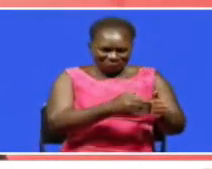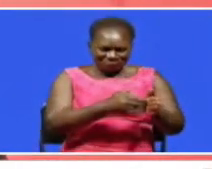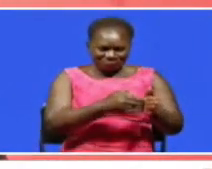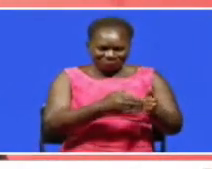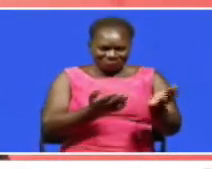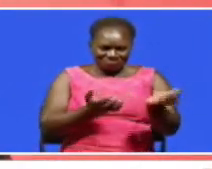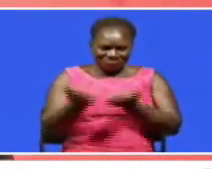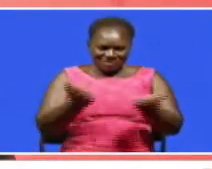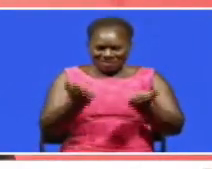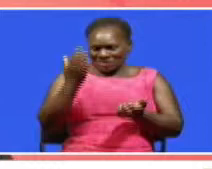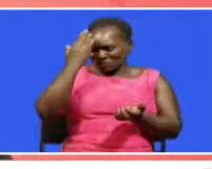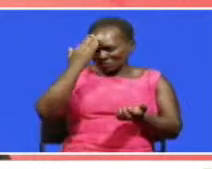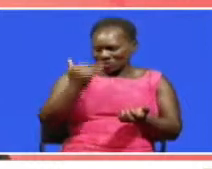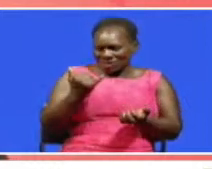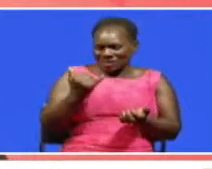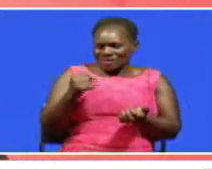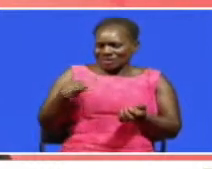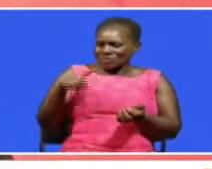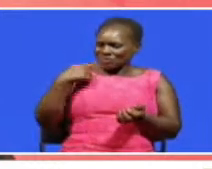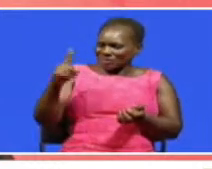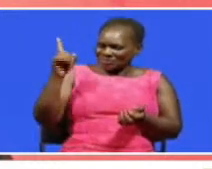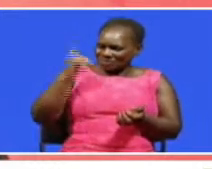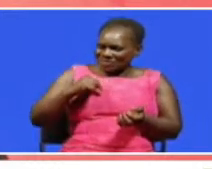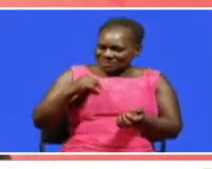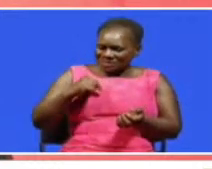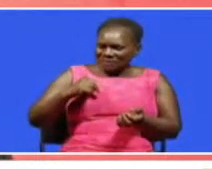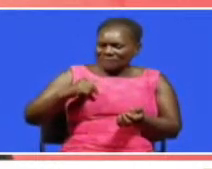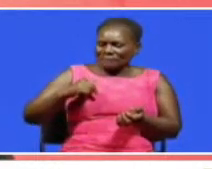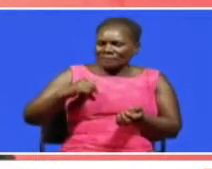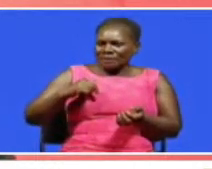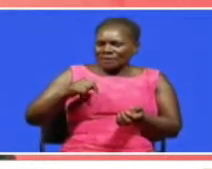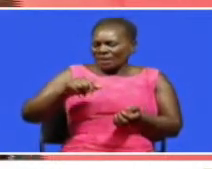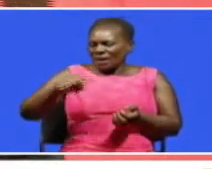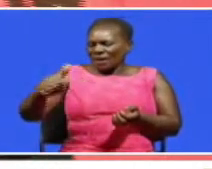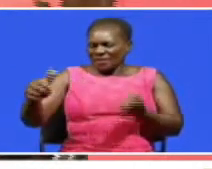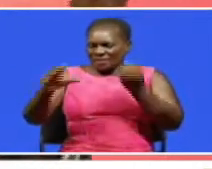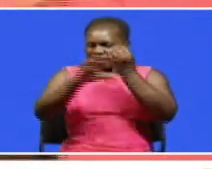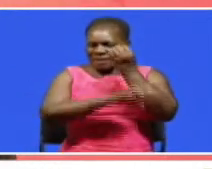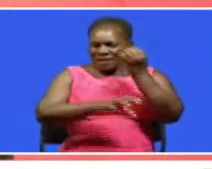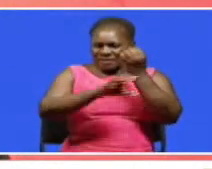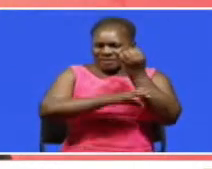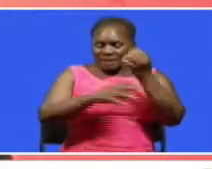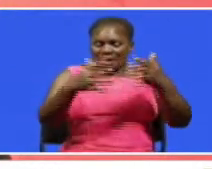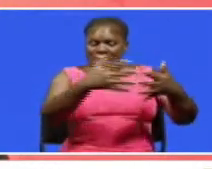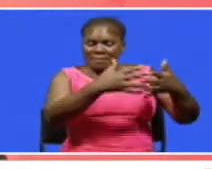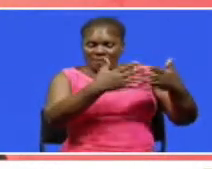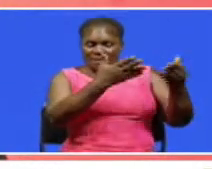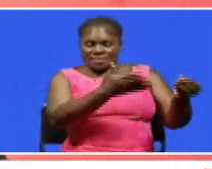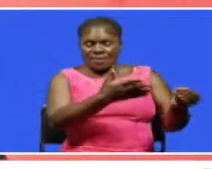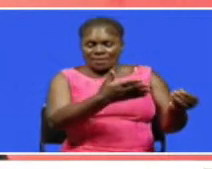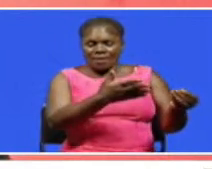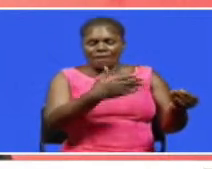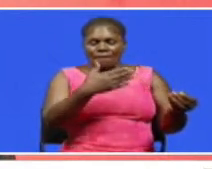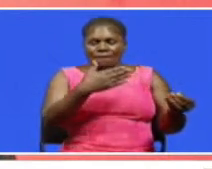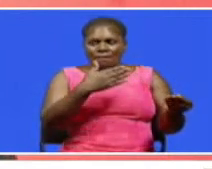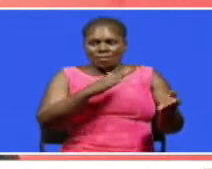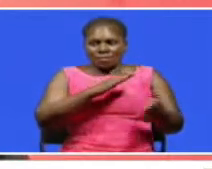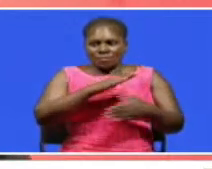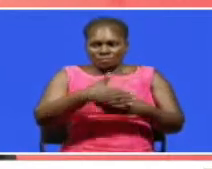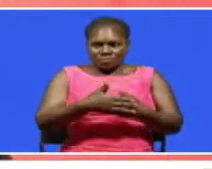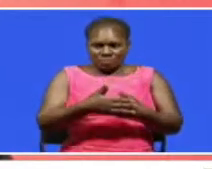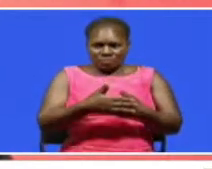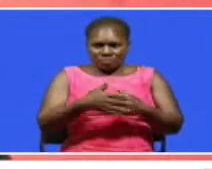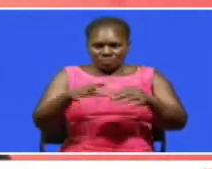of trade, and that's why, like you have said, Netherlands, UK, Pakistan and Americas seem to have come in to take